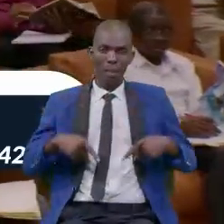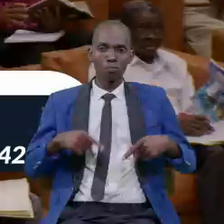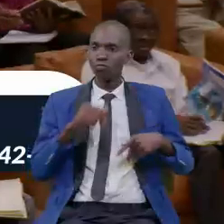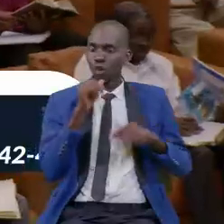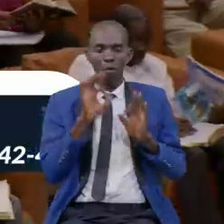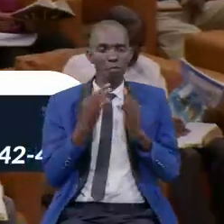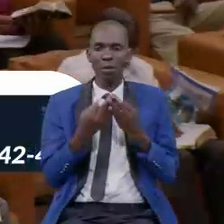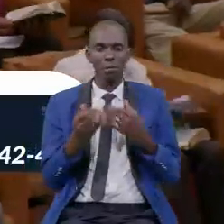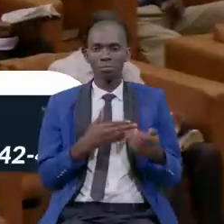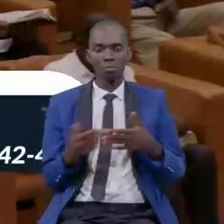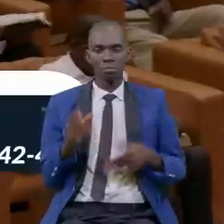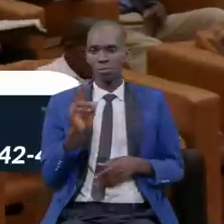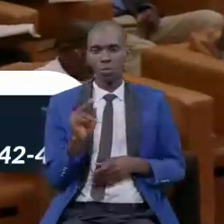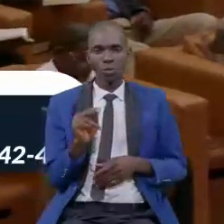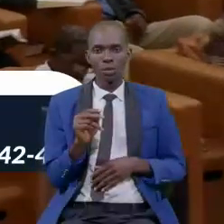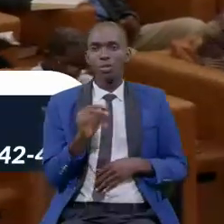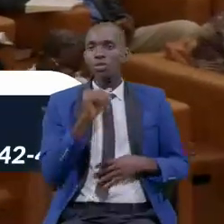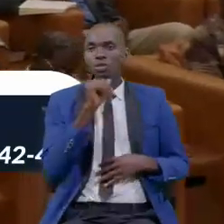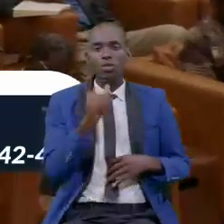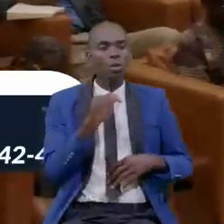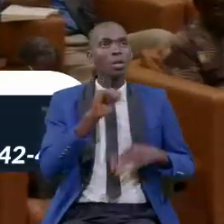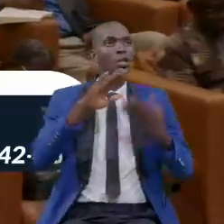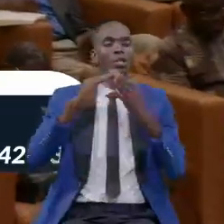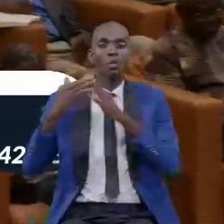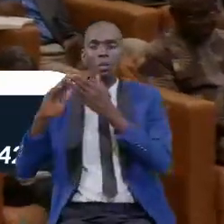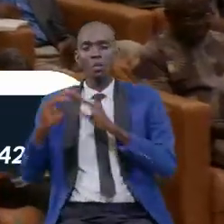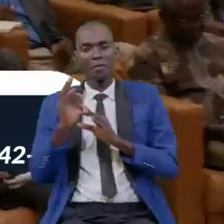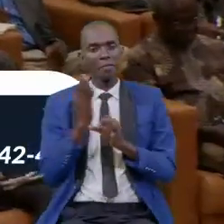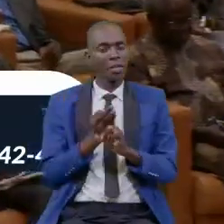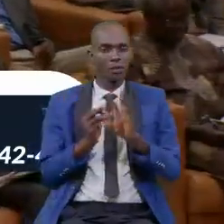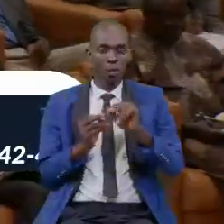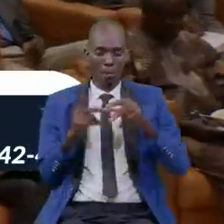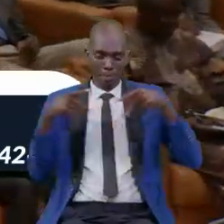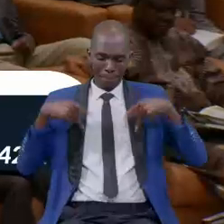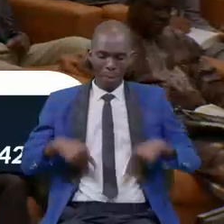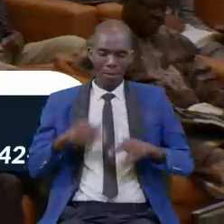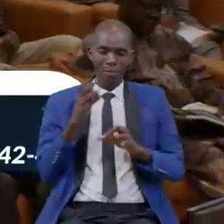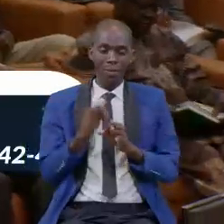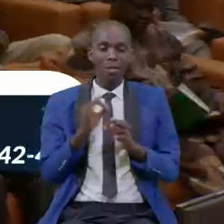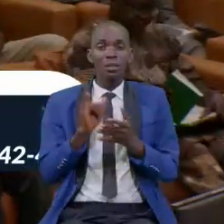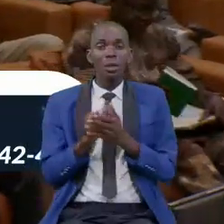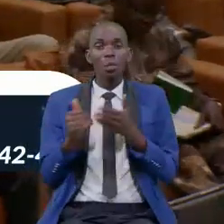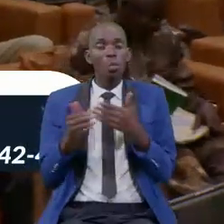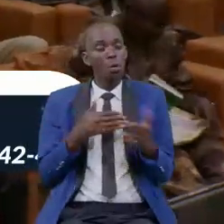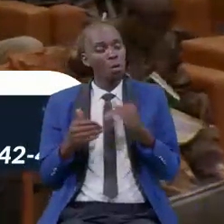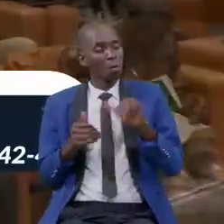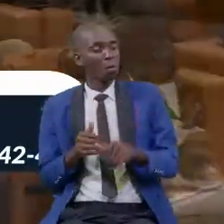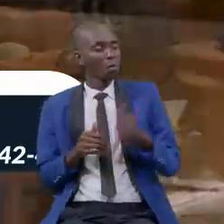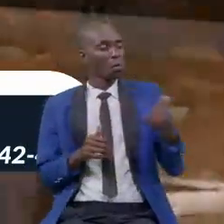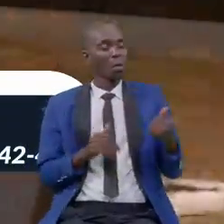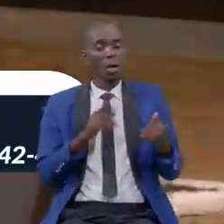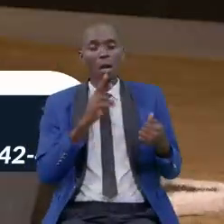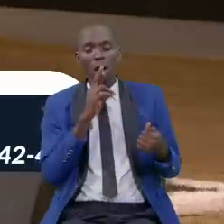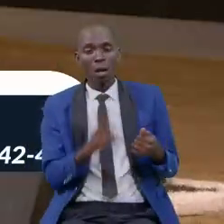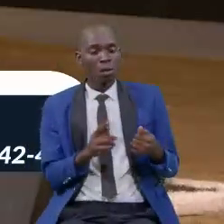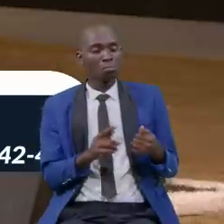faith, this is not community faith, personal, that whatever others around you believe or